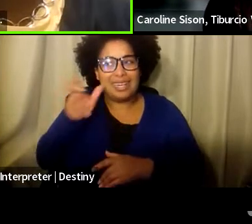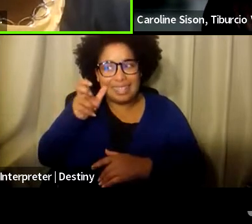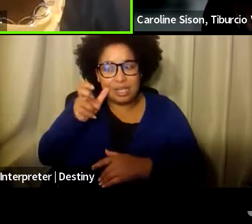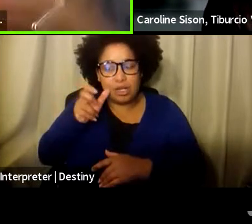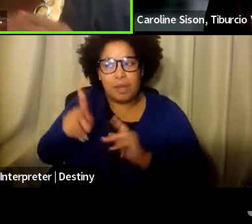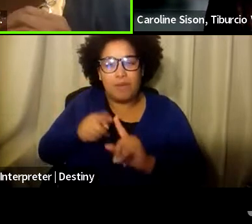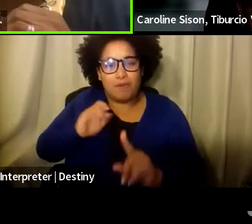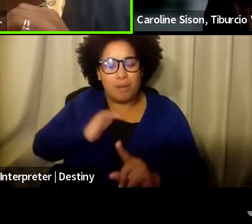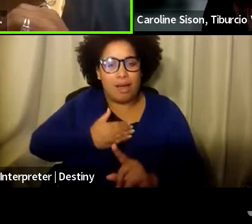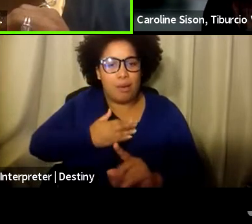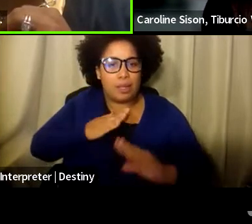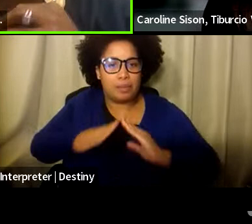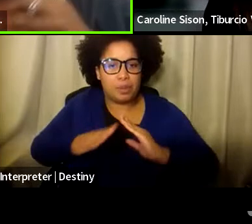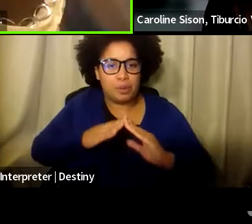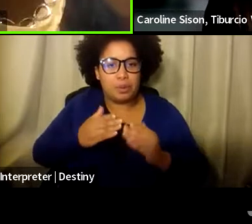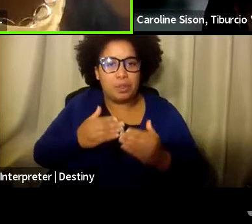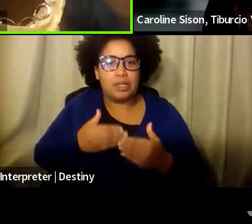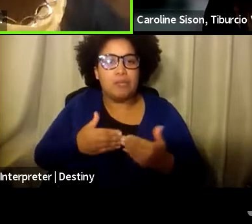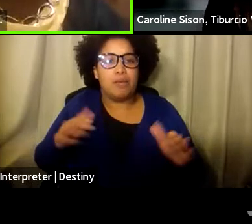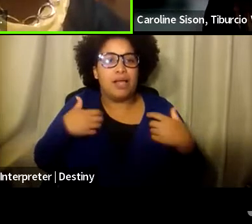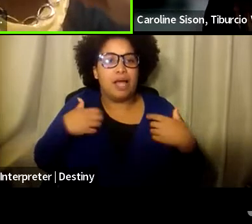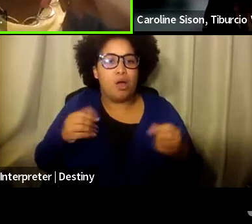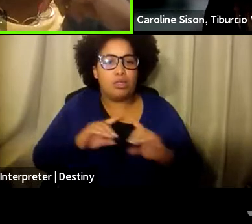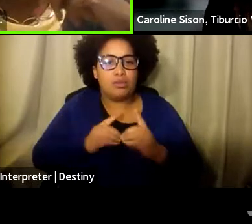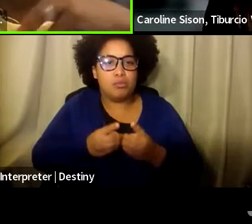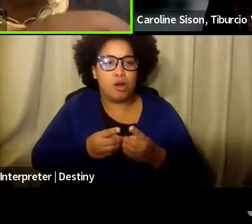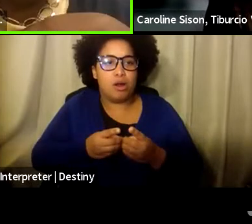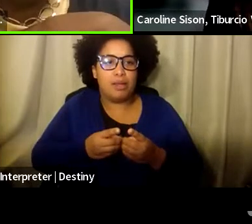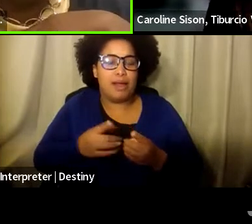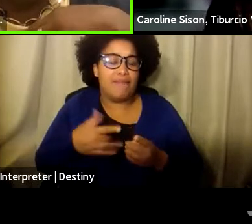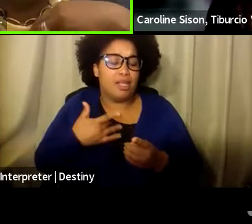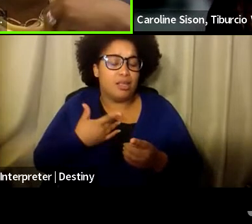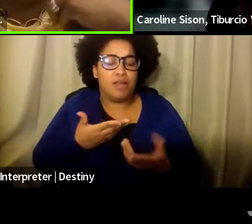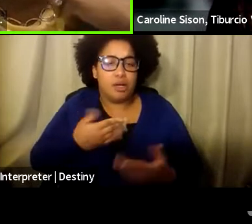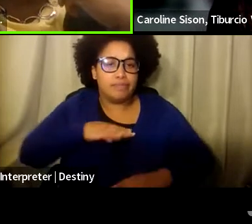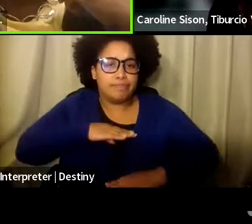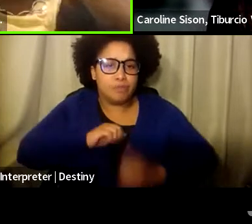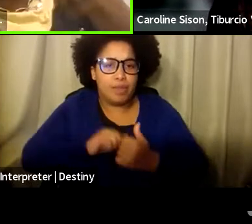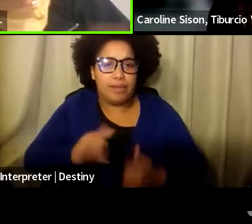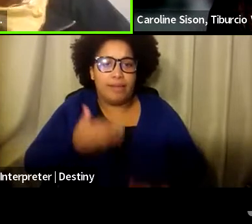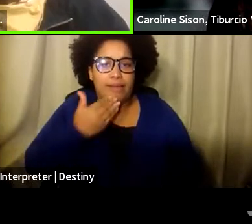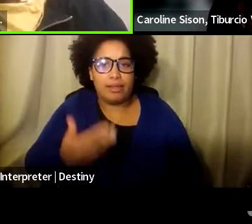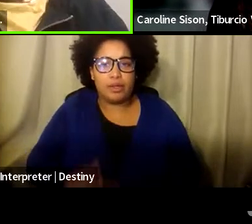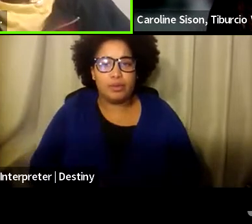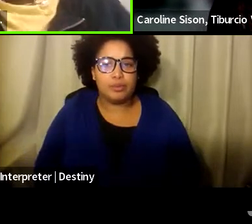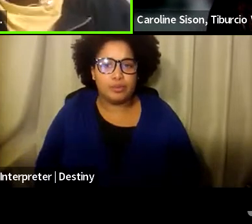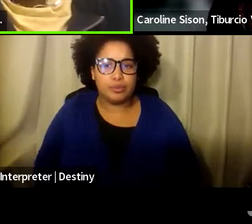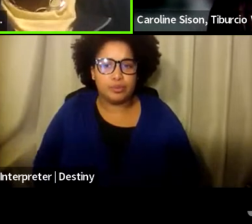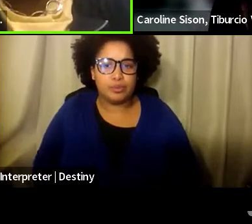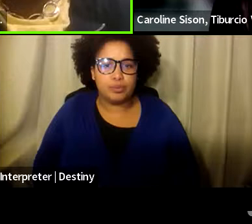community. So the public health department is great in my book. Thank you.